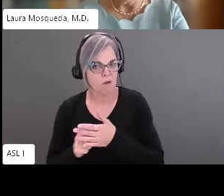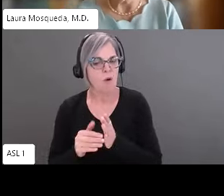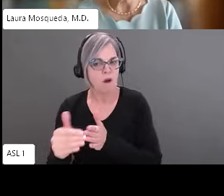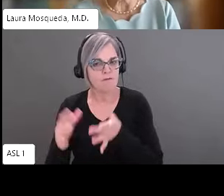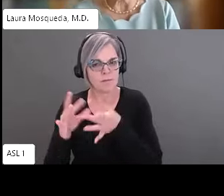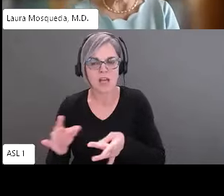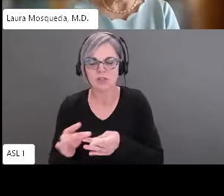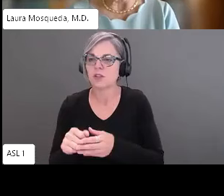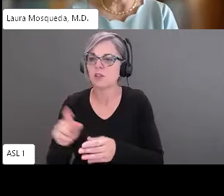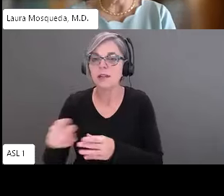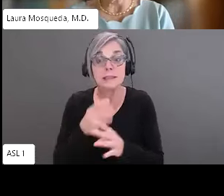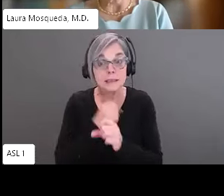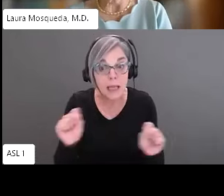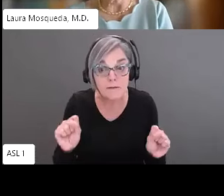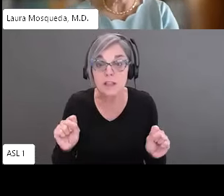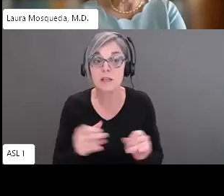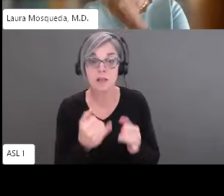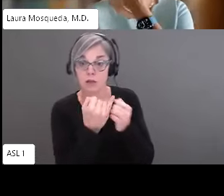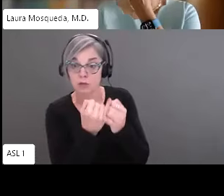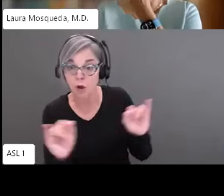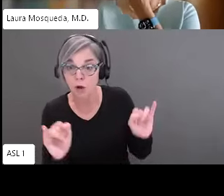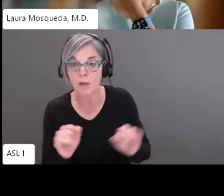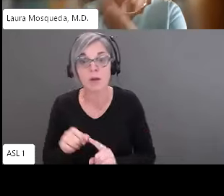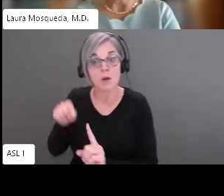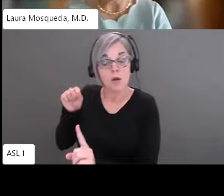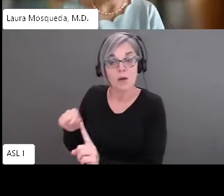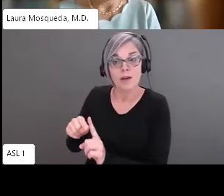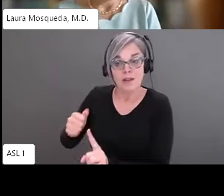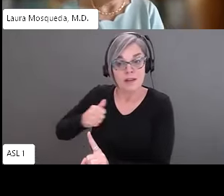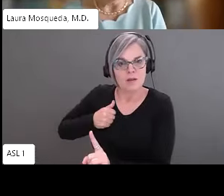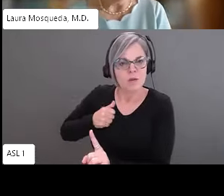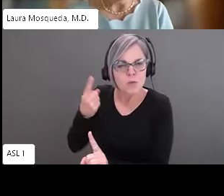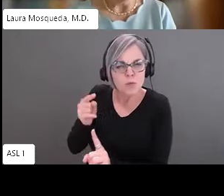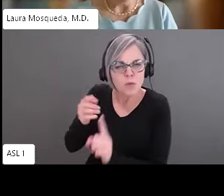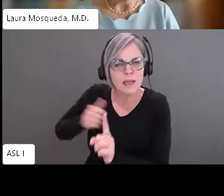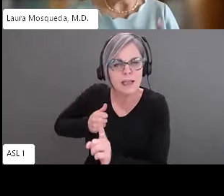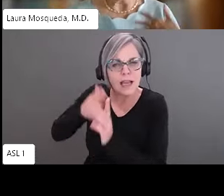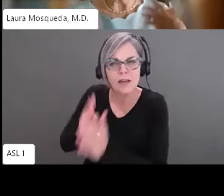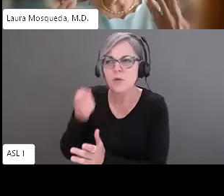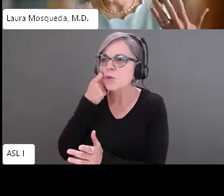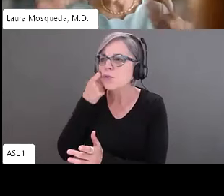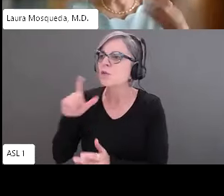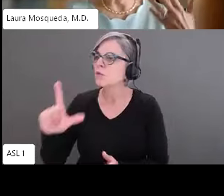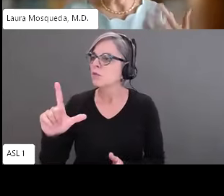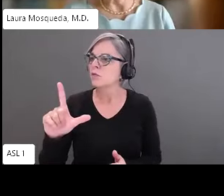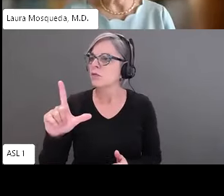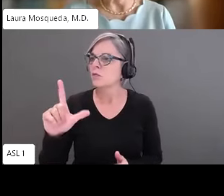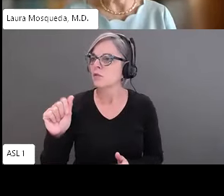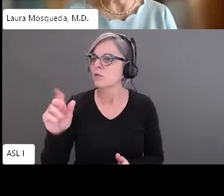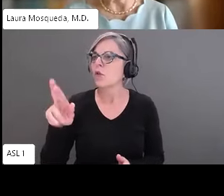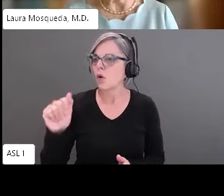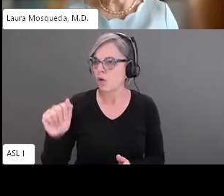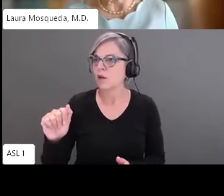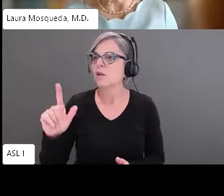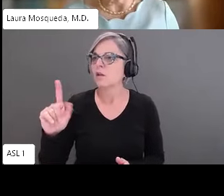Canada's own Laura Tamblyn Watts has just put out a book, which I have not yet read, that talks about having difficult conversations